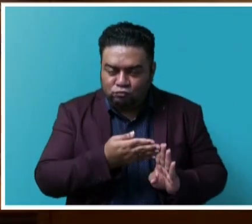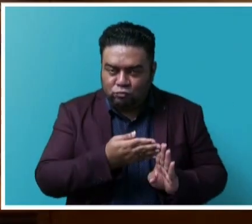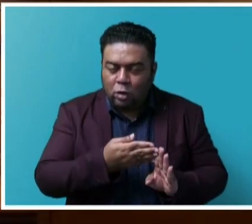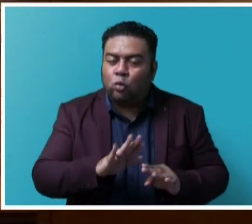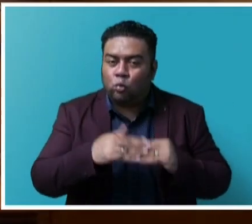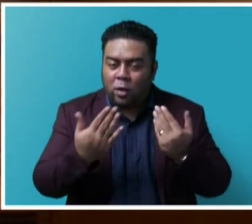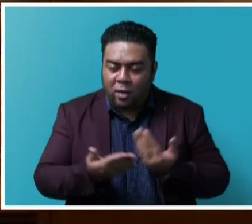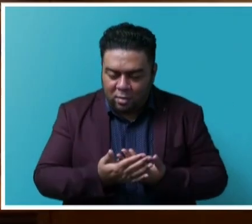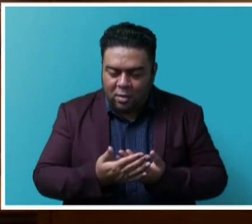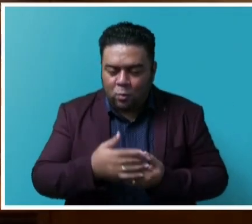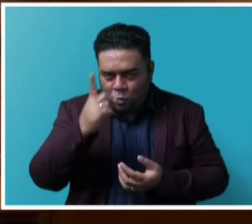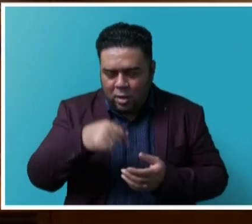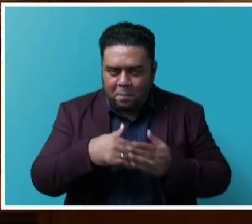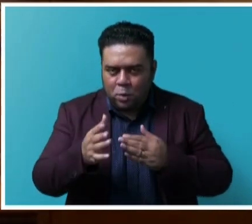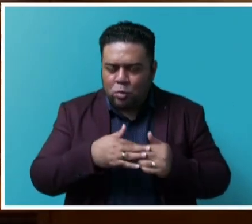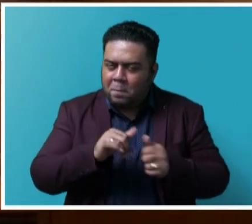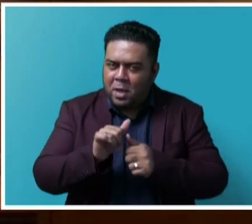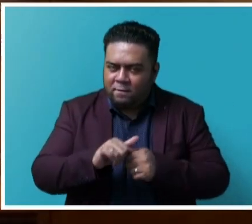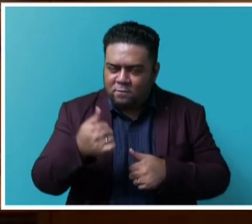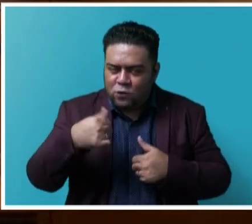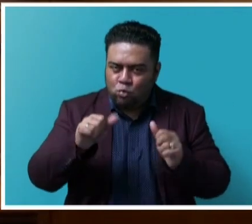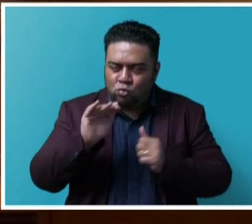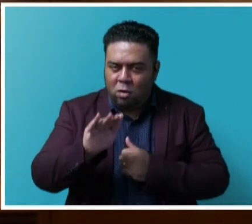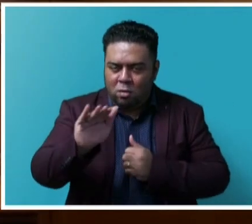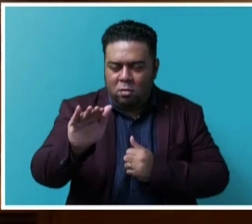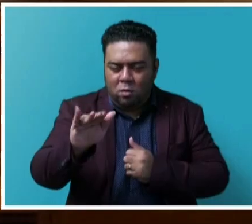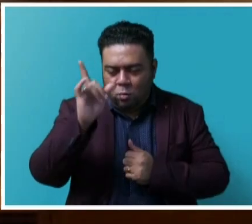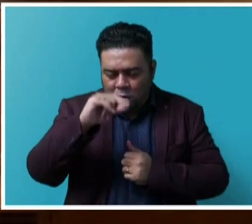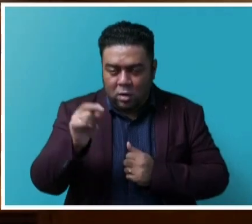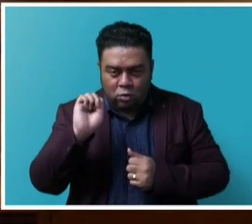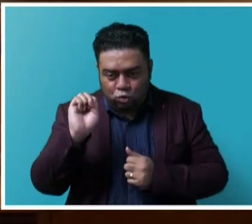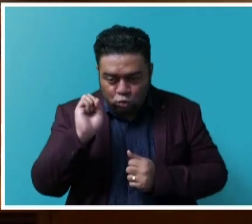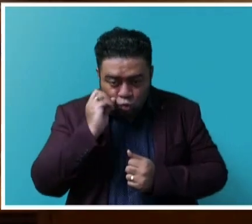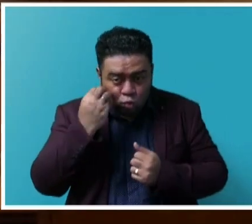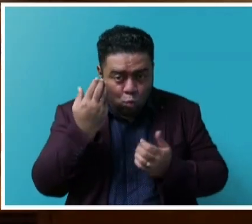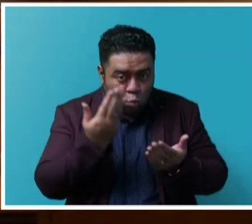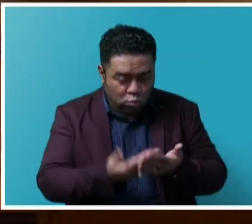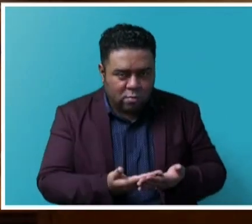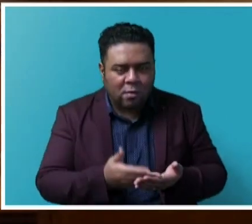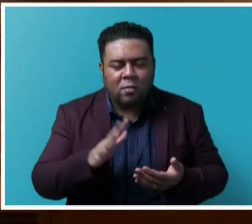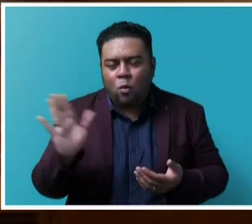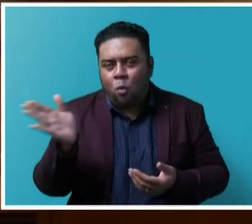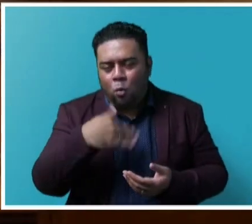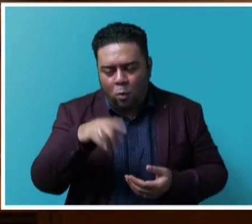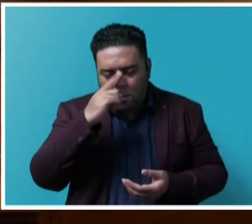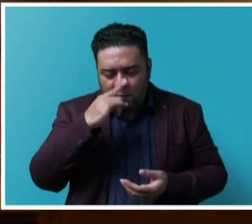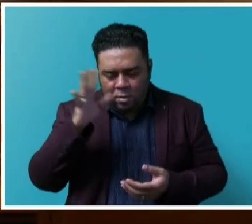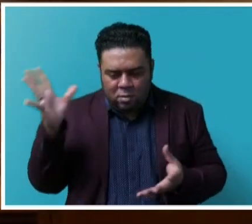Together, we can build a better future, one that reflects the aspirations of all our